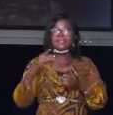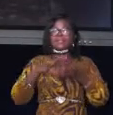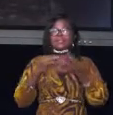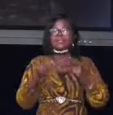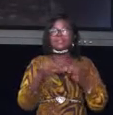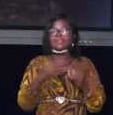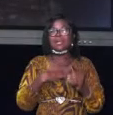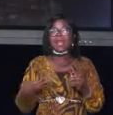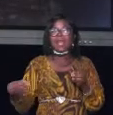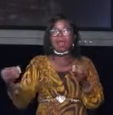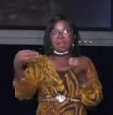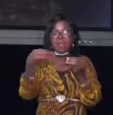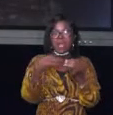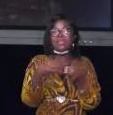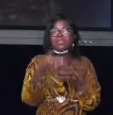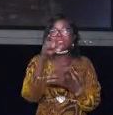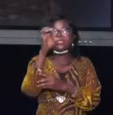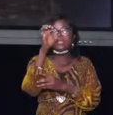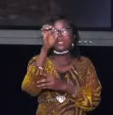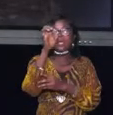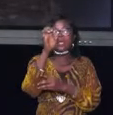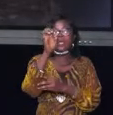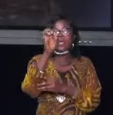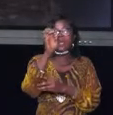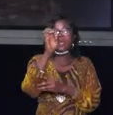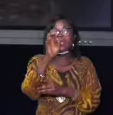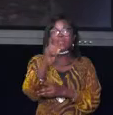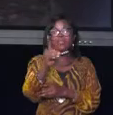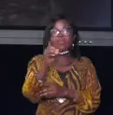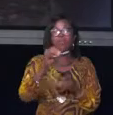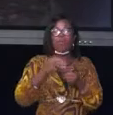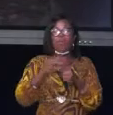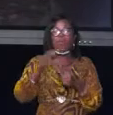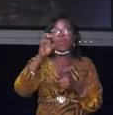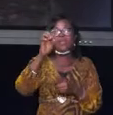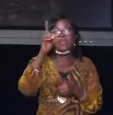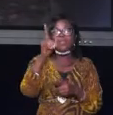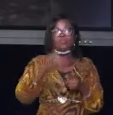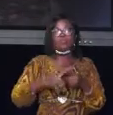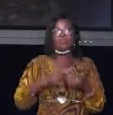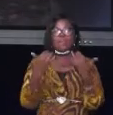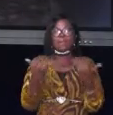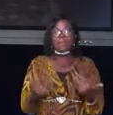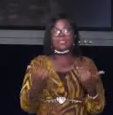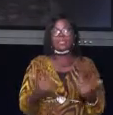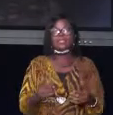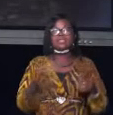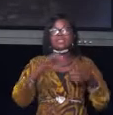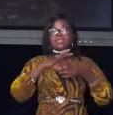D and or ed to the present tense verb.